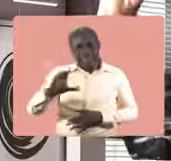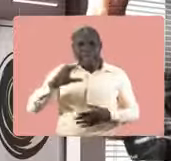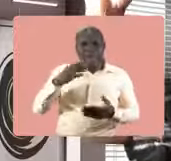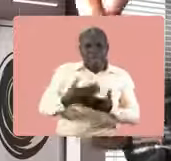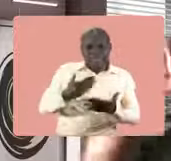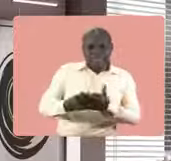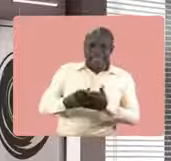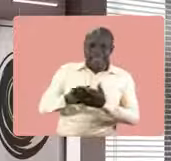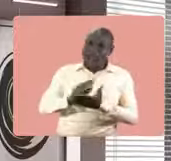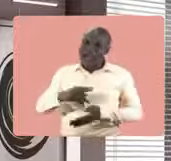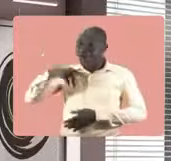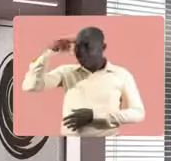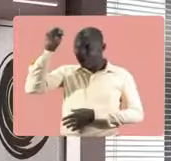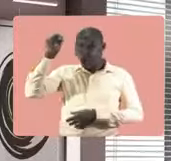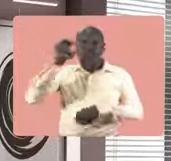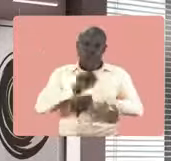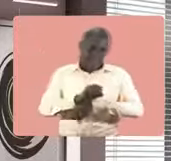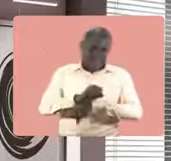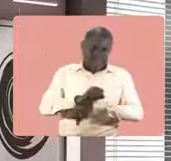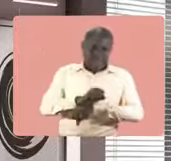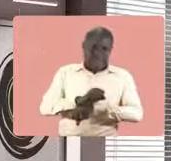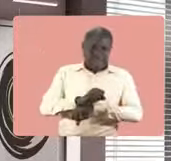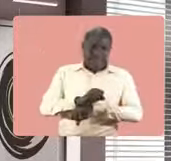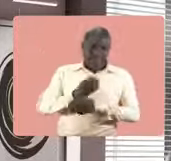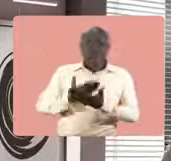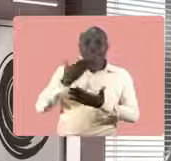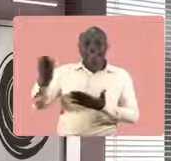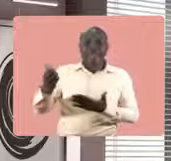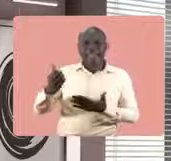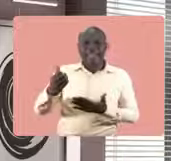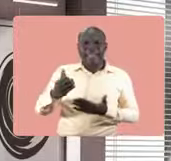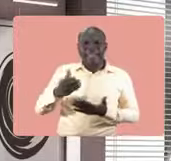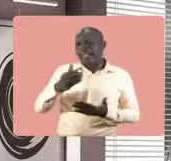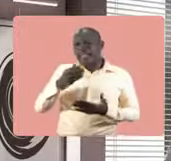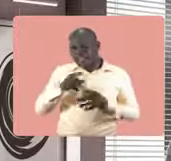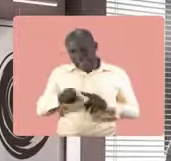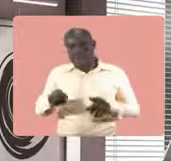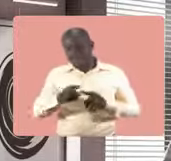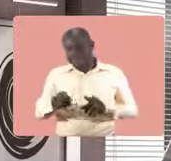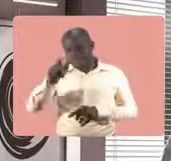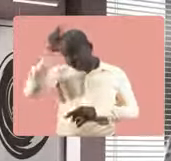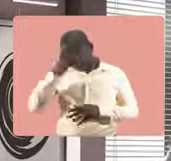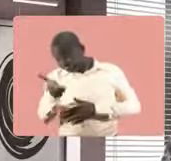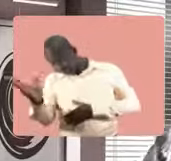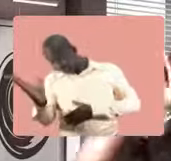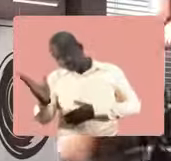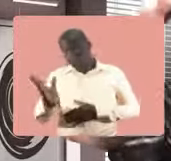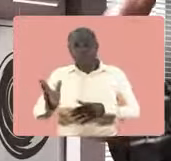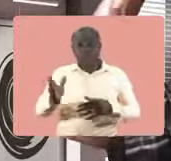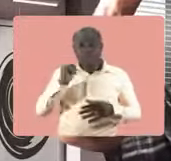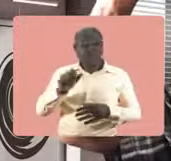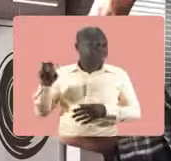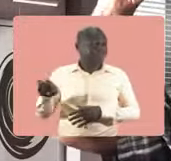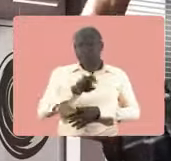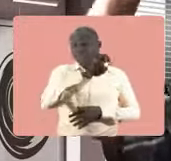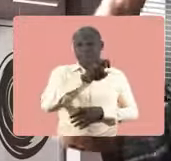hɔ so ade kɔ di dwuma. Ekwaduo baabi ne yɛ de kɔtɔ enkonfem. Enkonfem no wɔ hia, yɛ sɛ enkonfem no ɔmo